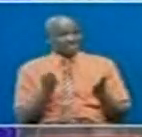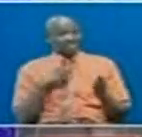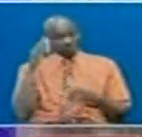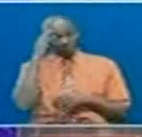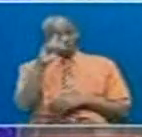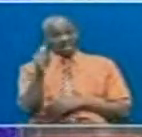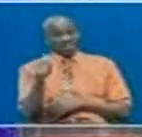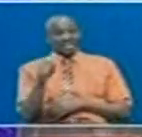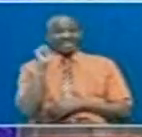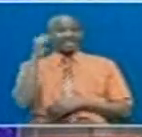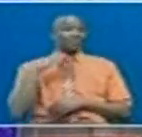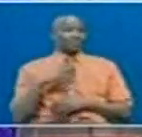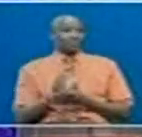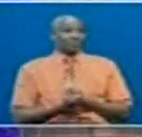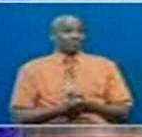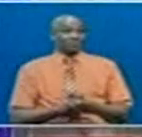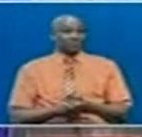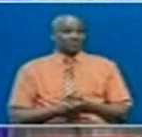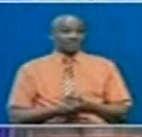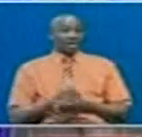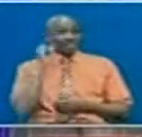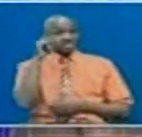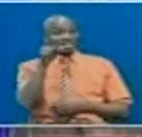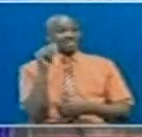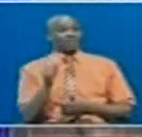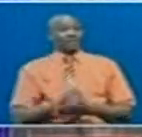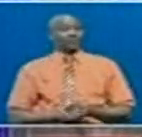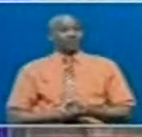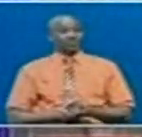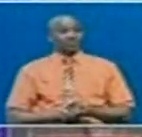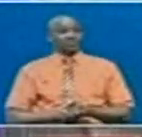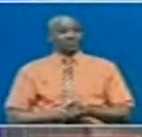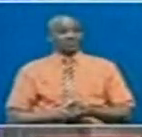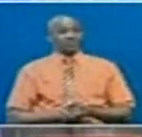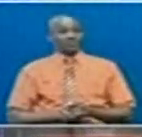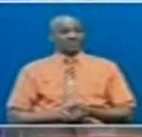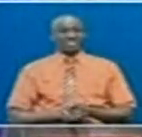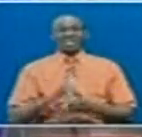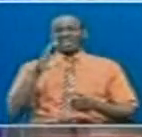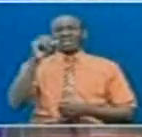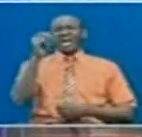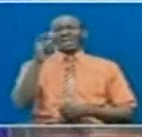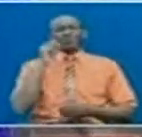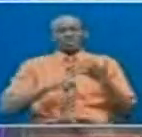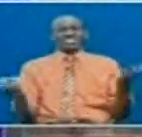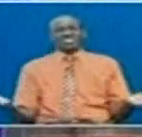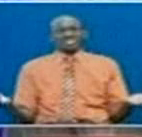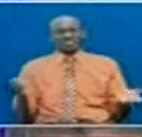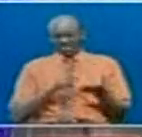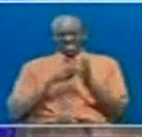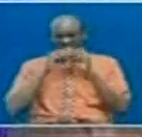Now, Kenyans, they don't understand this thing. Because to you, what is a clan? It's